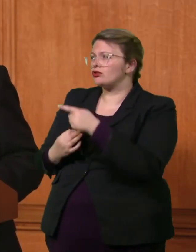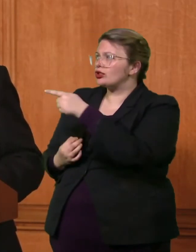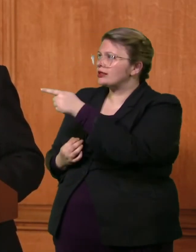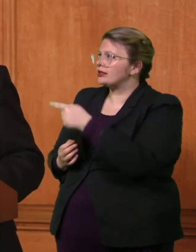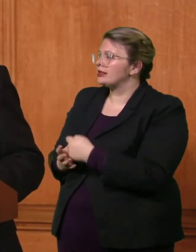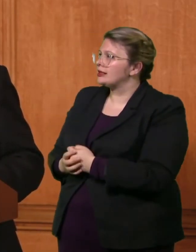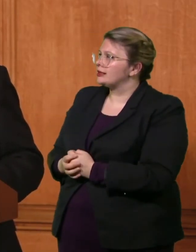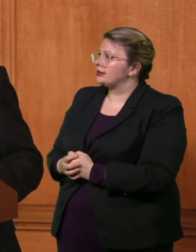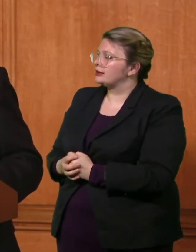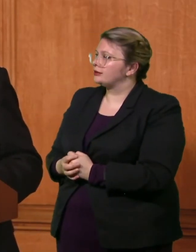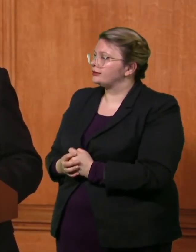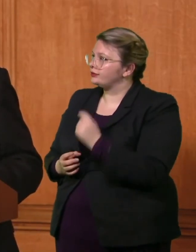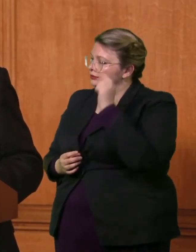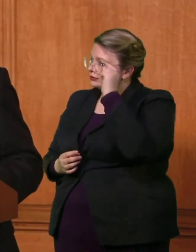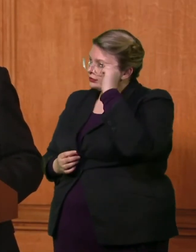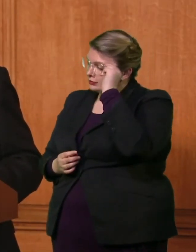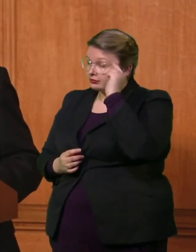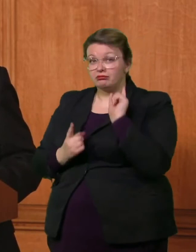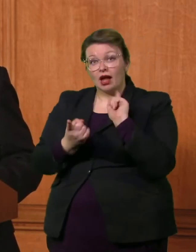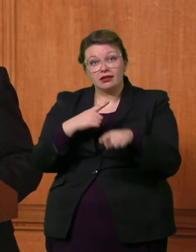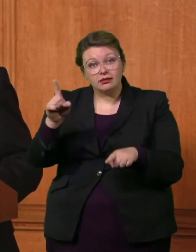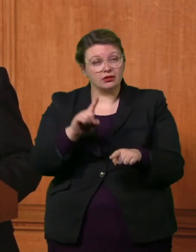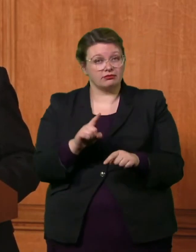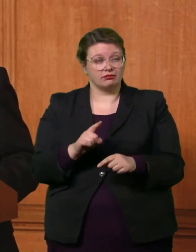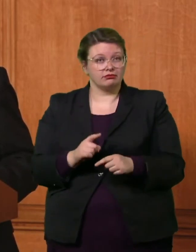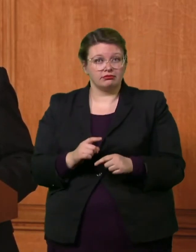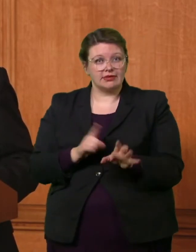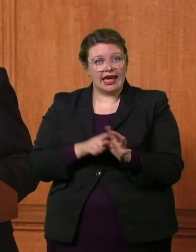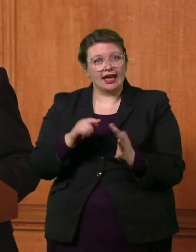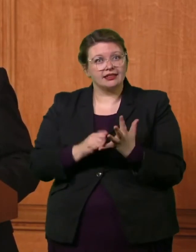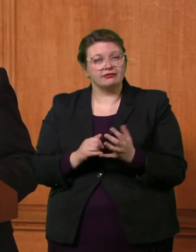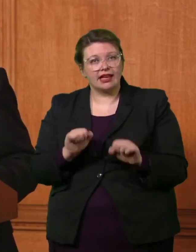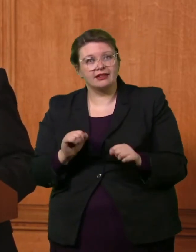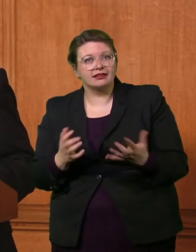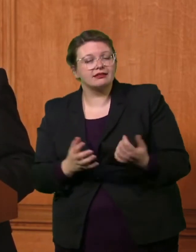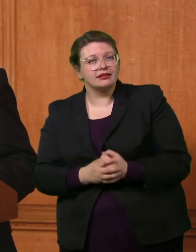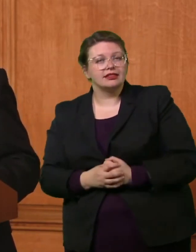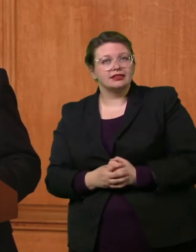the answer. I do worry that people think it's all over.